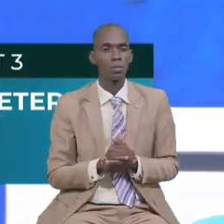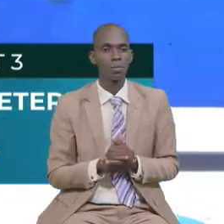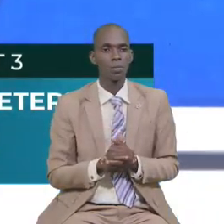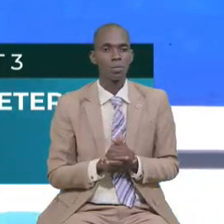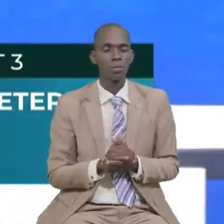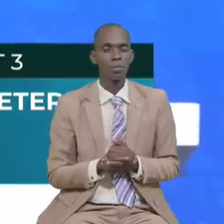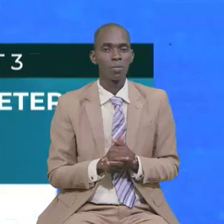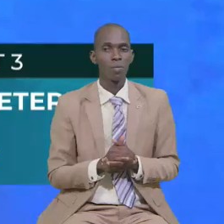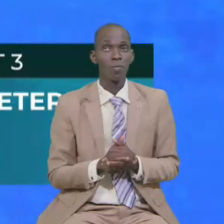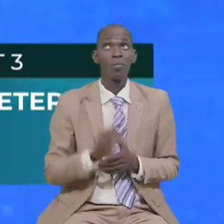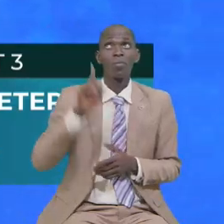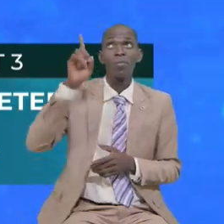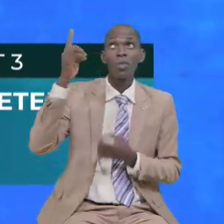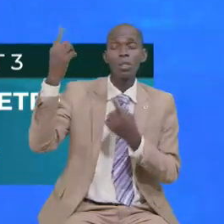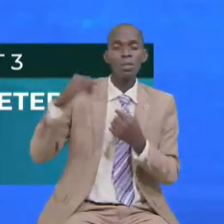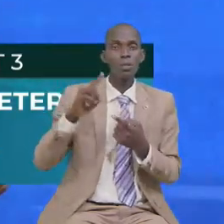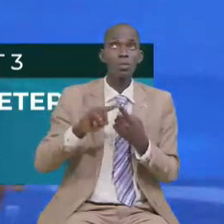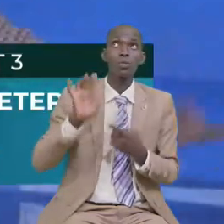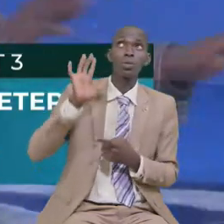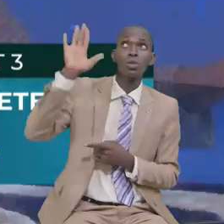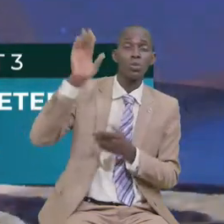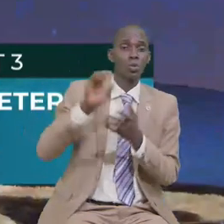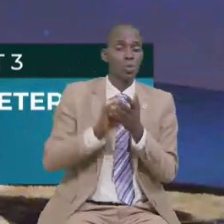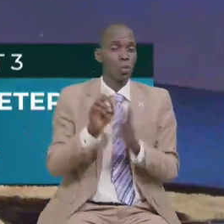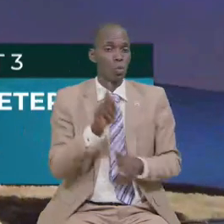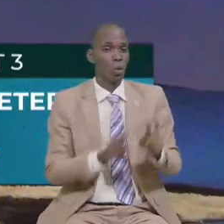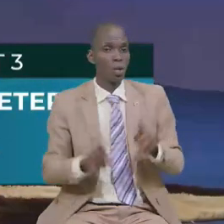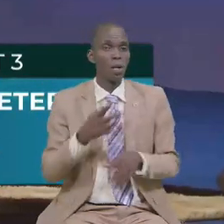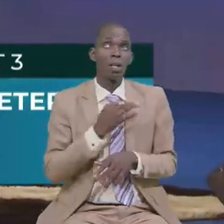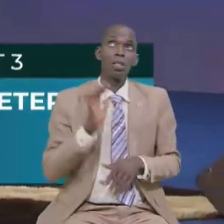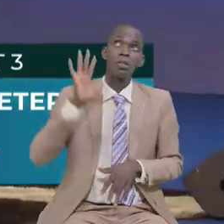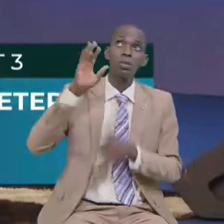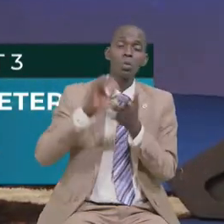He came unto his own, and his soul received him